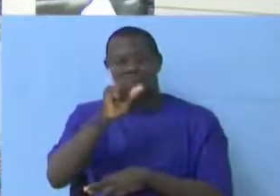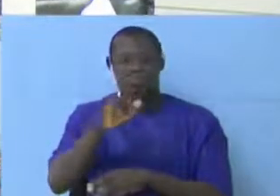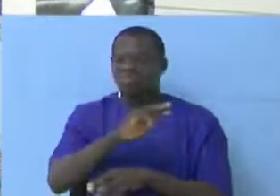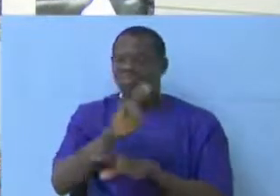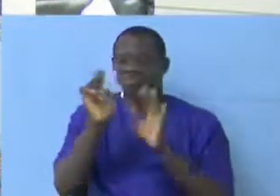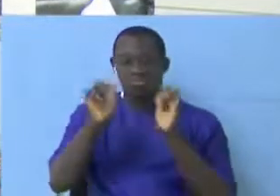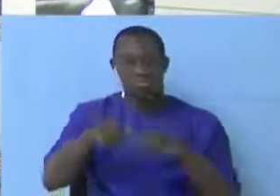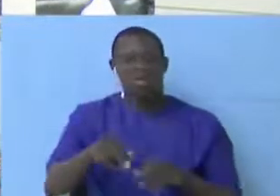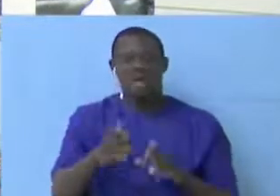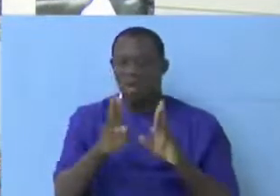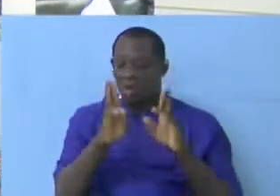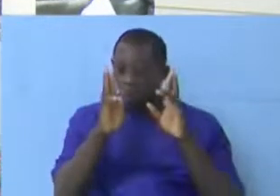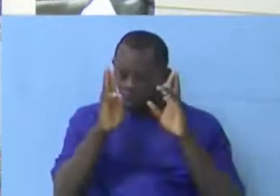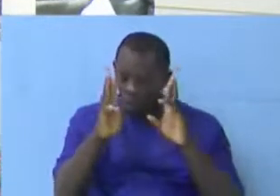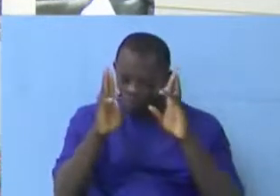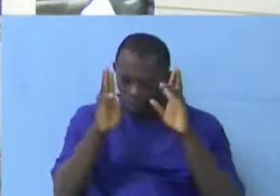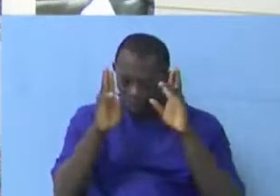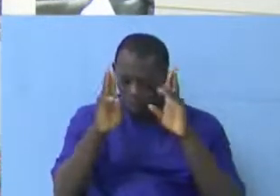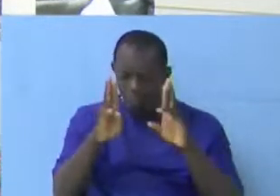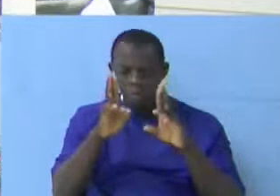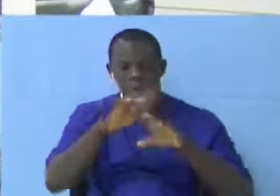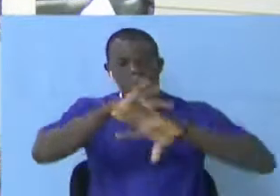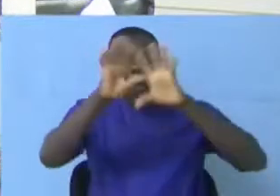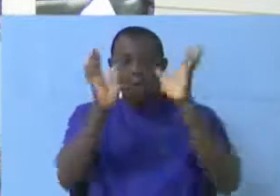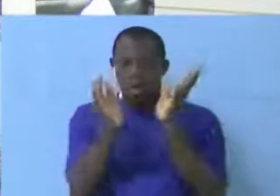And I only hope all of us as